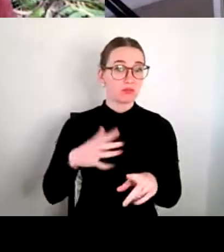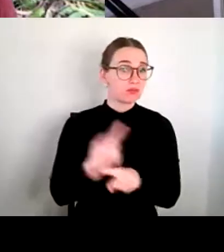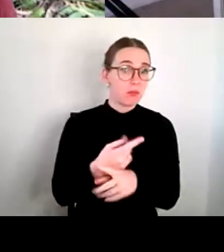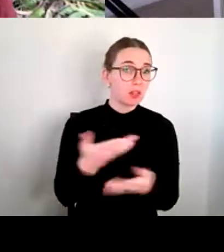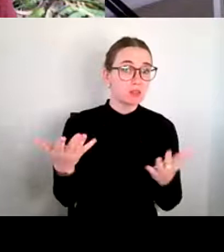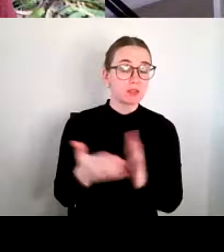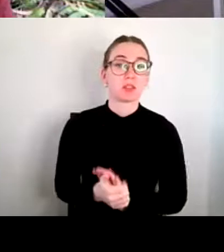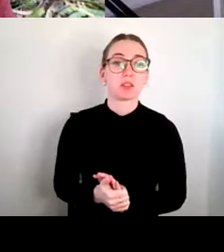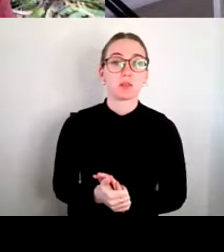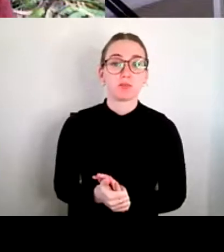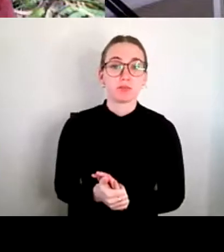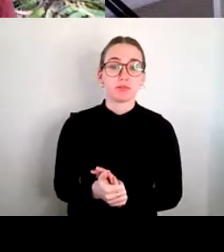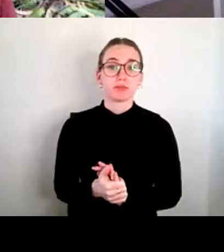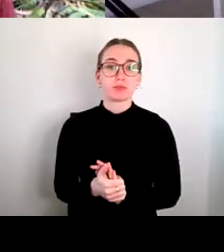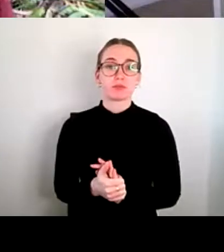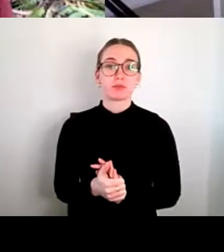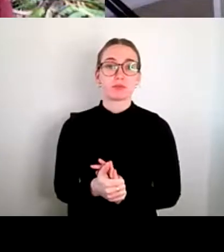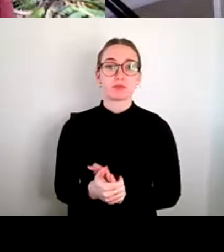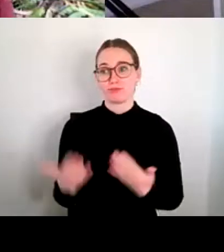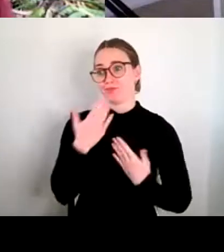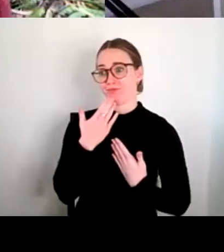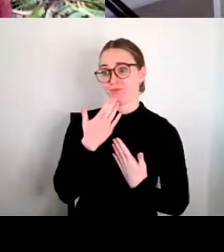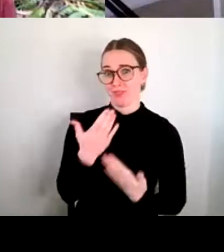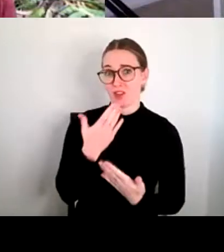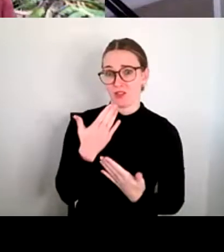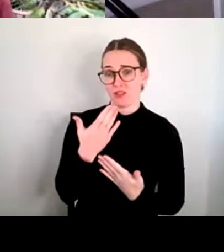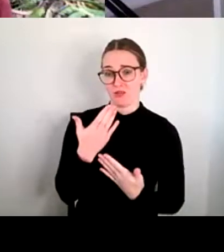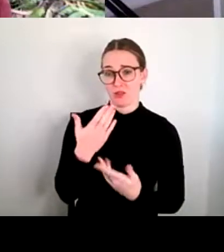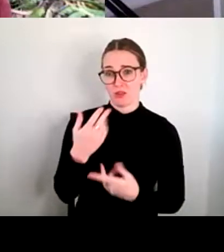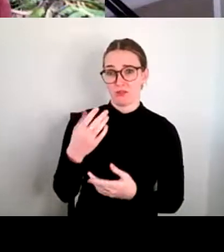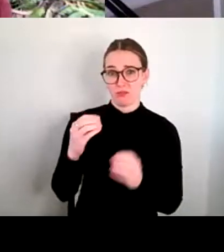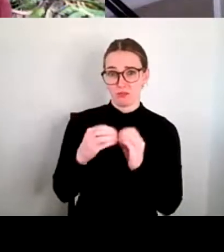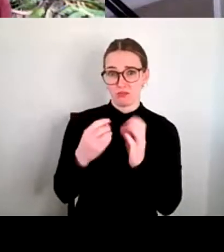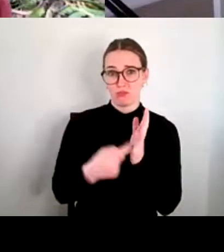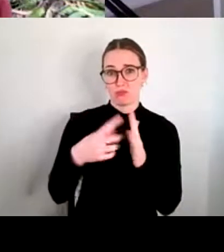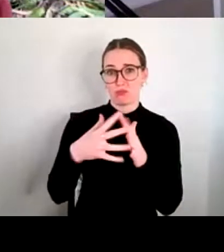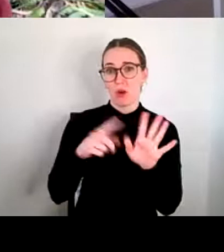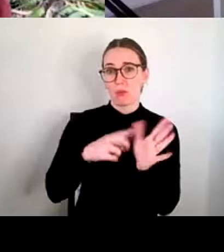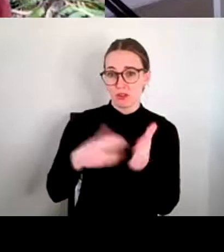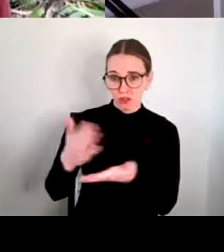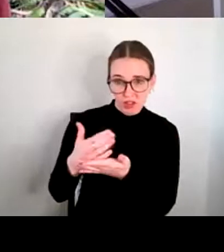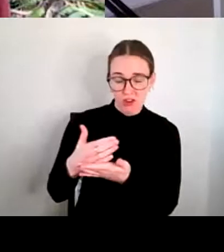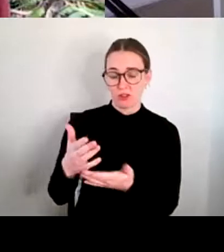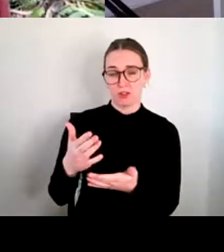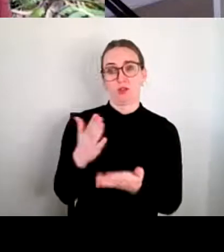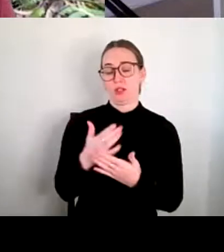I just thank you, Bronwyn, for sharing that. Just incredibly insightful.